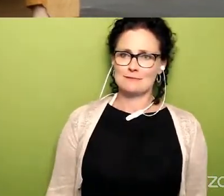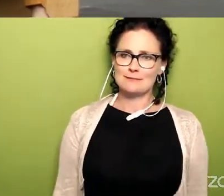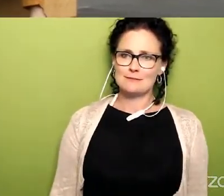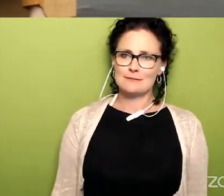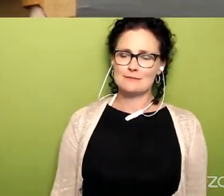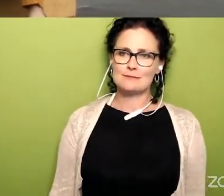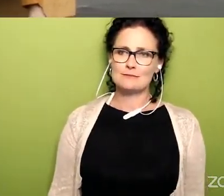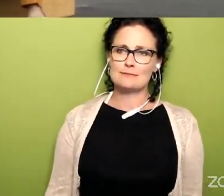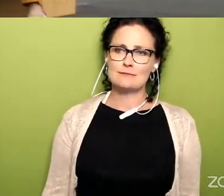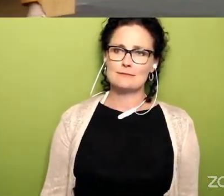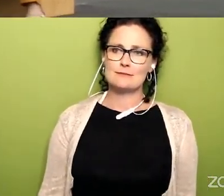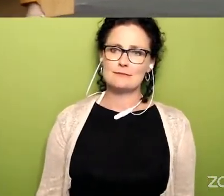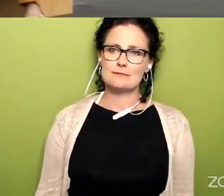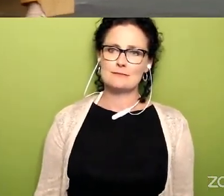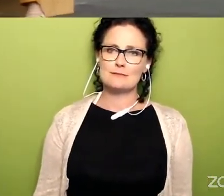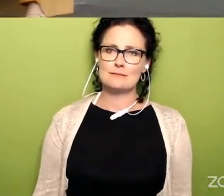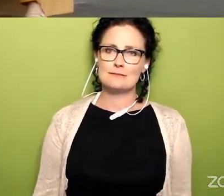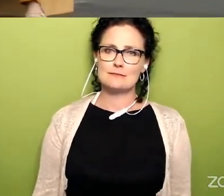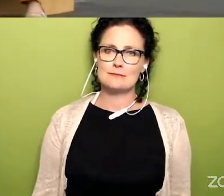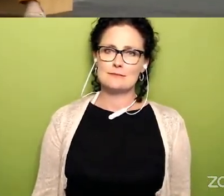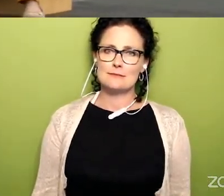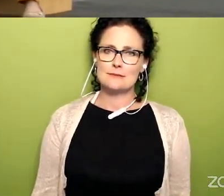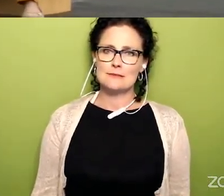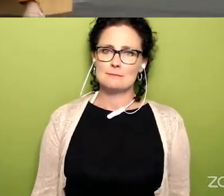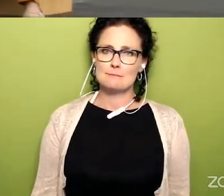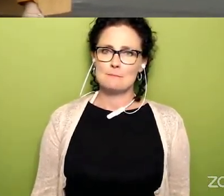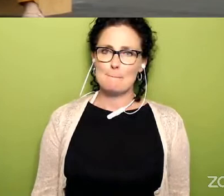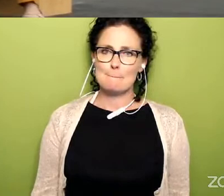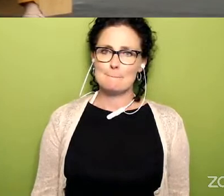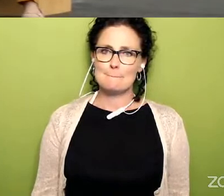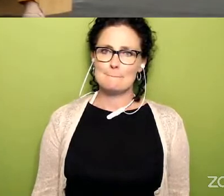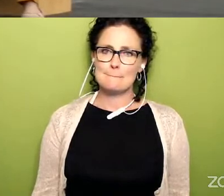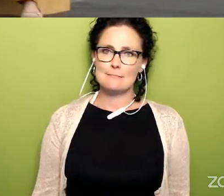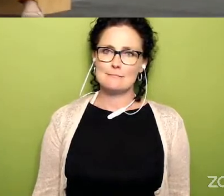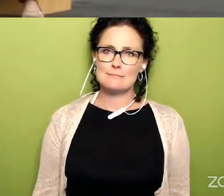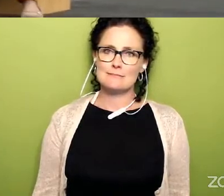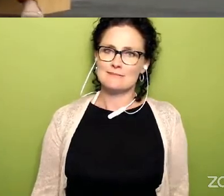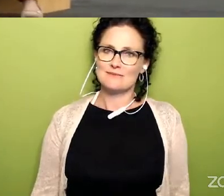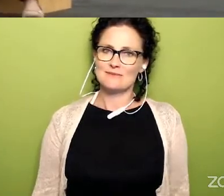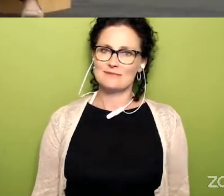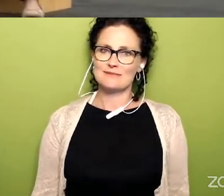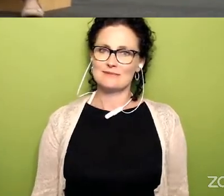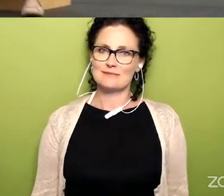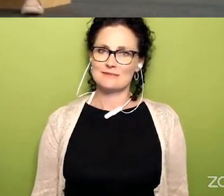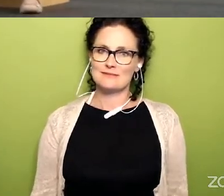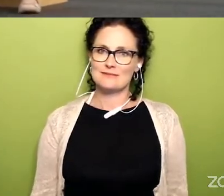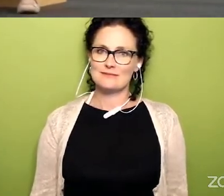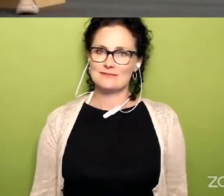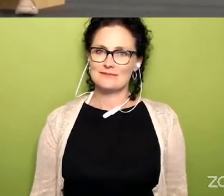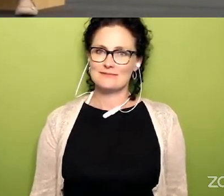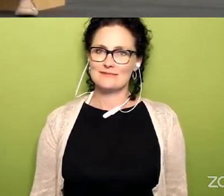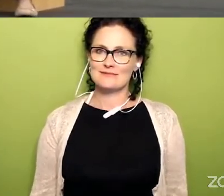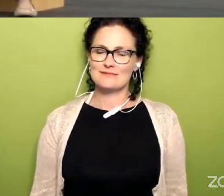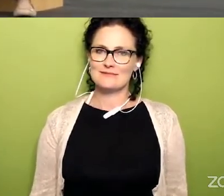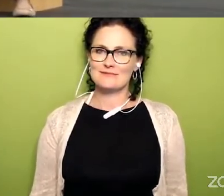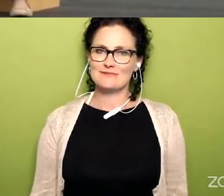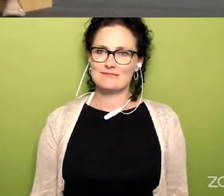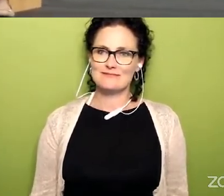Yes, she will be born in Cove. How do you know it will be a girl? Emergency.